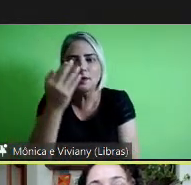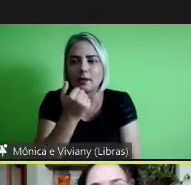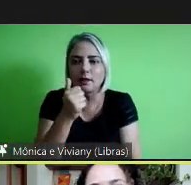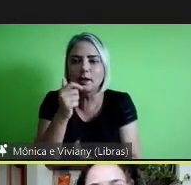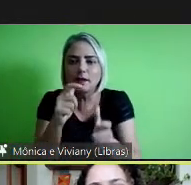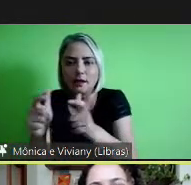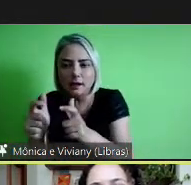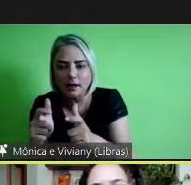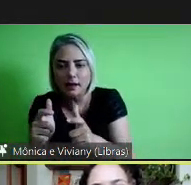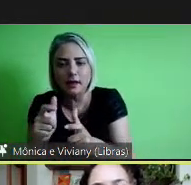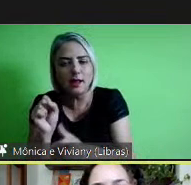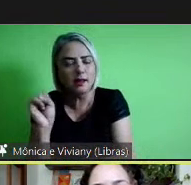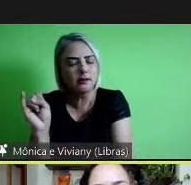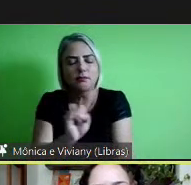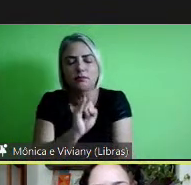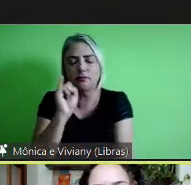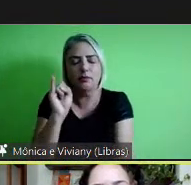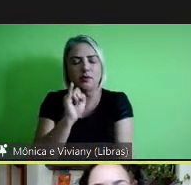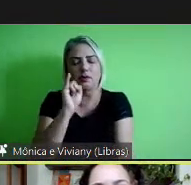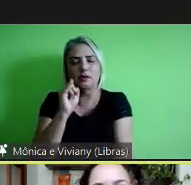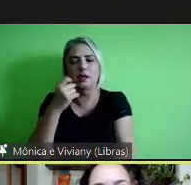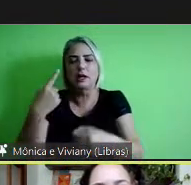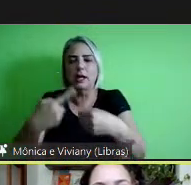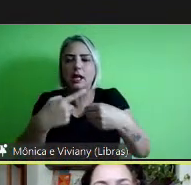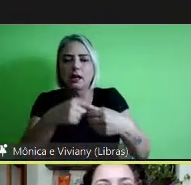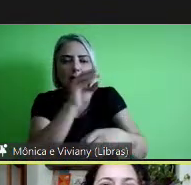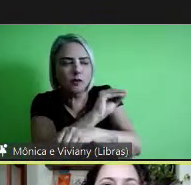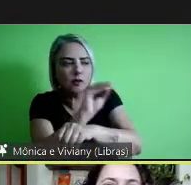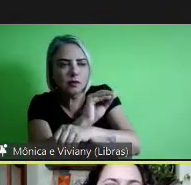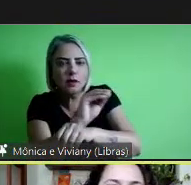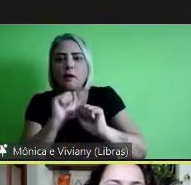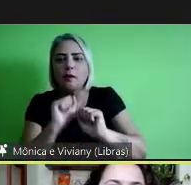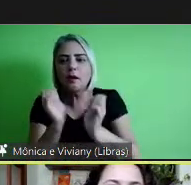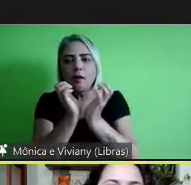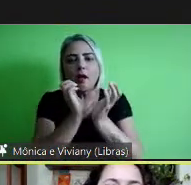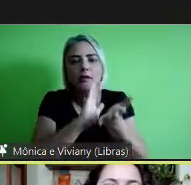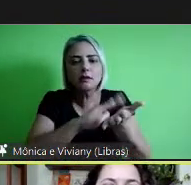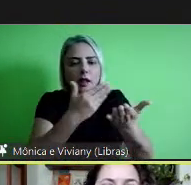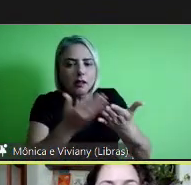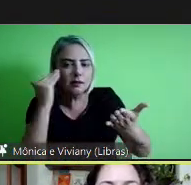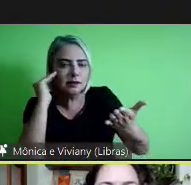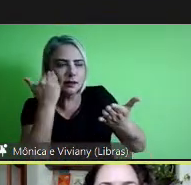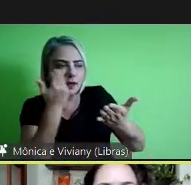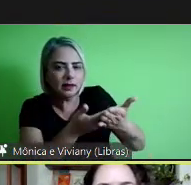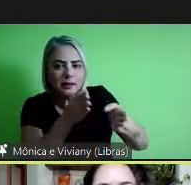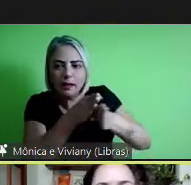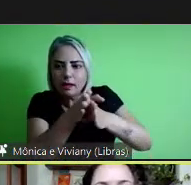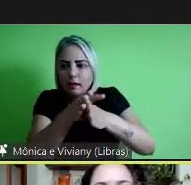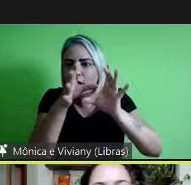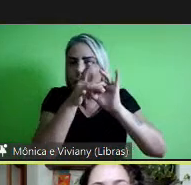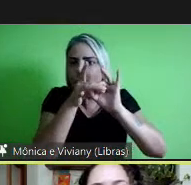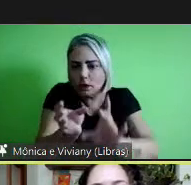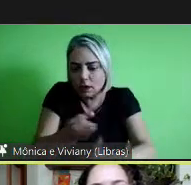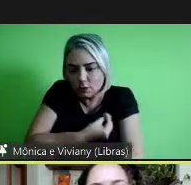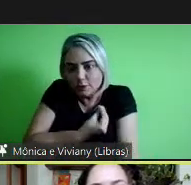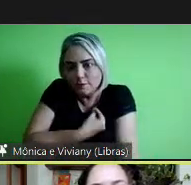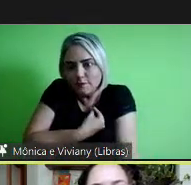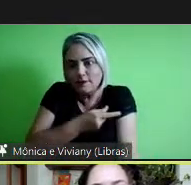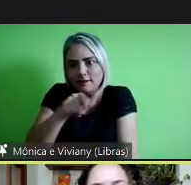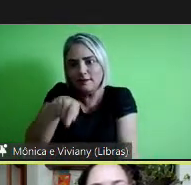to recognize the local food environment. It's important so that these teams can use these